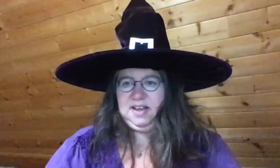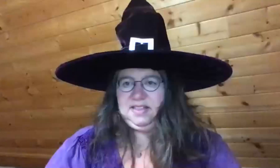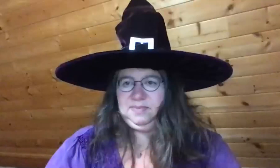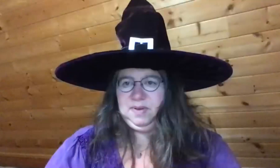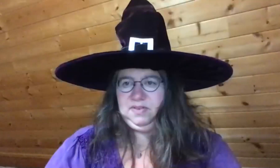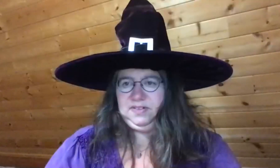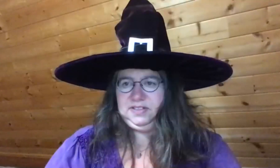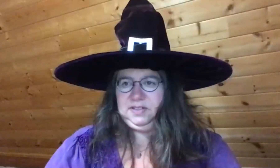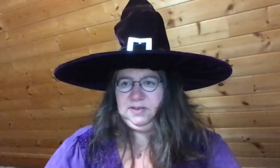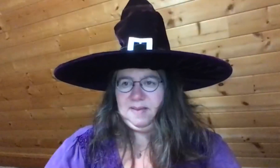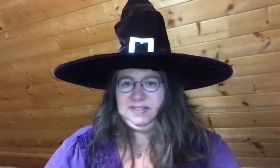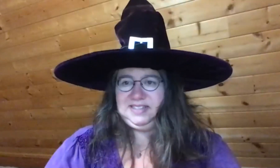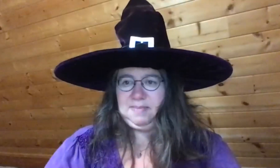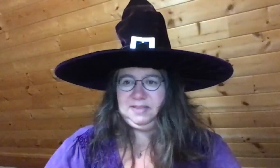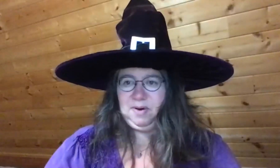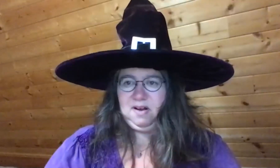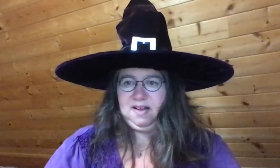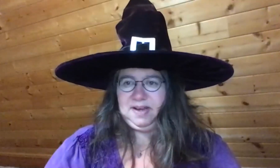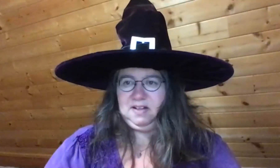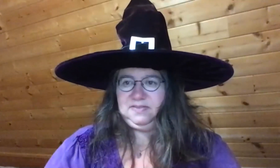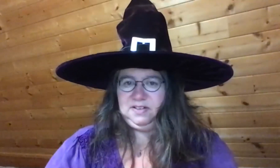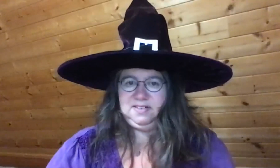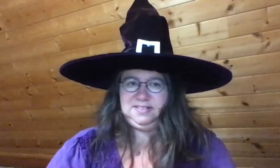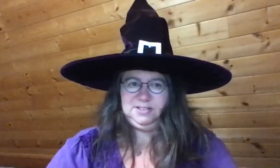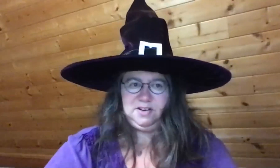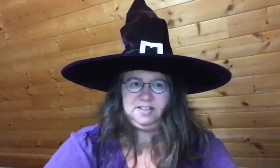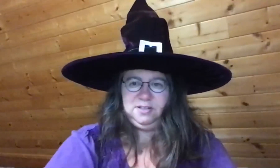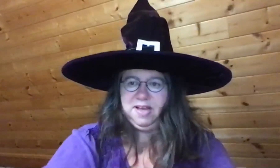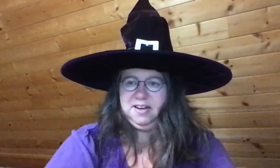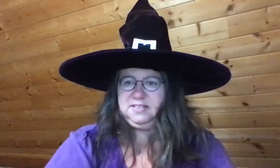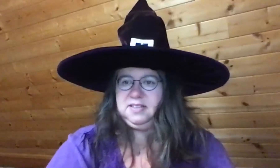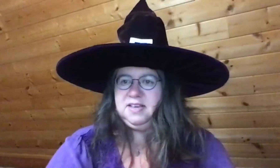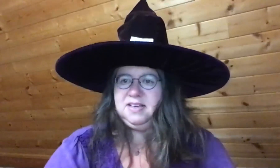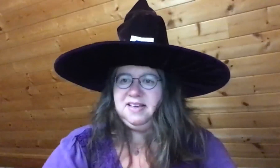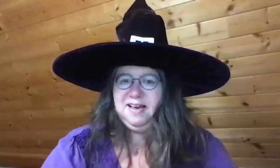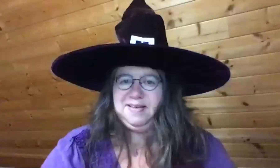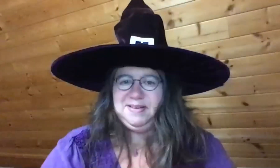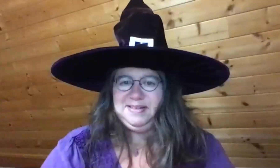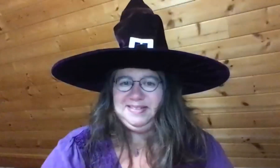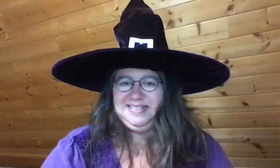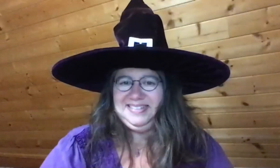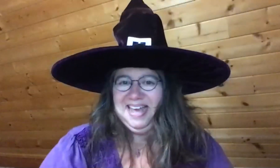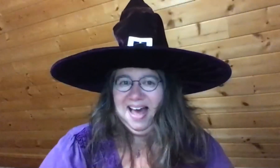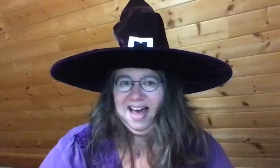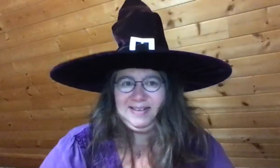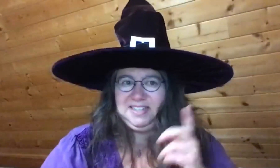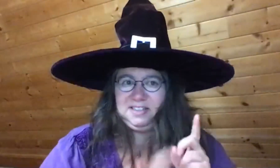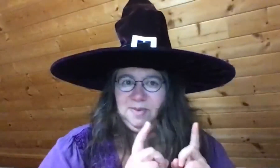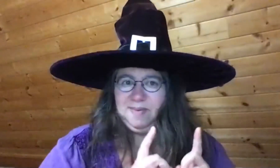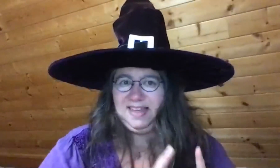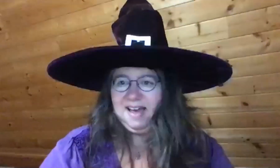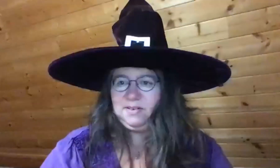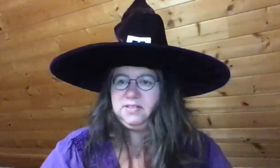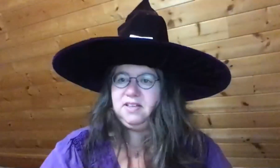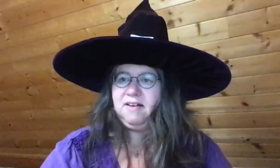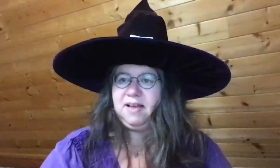That's great. That's beautiful too. I'm just that much more awed by all of your drawings, your paintings. Yeah, I could talk to you more